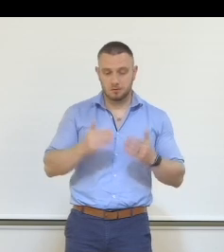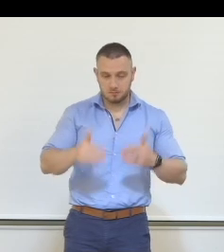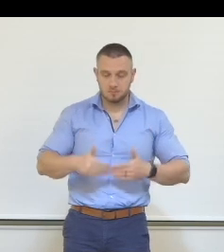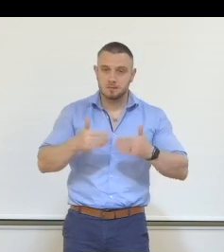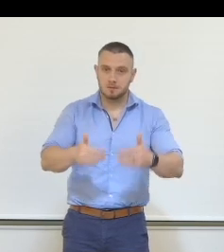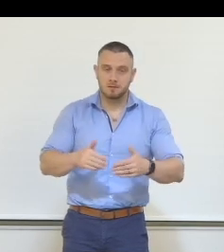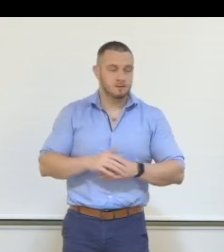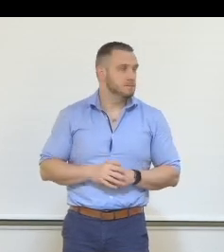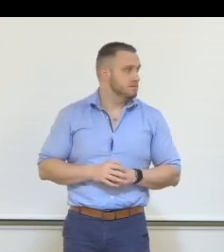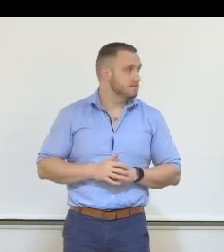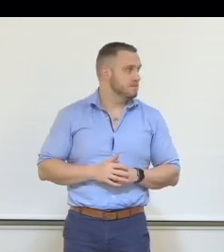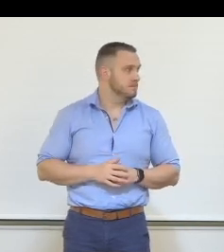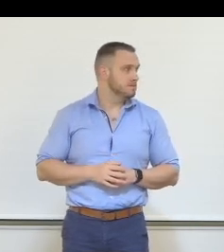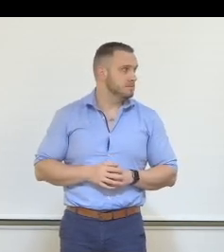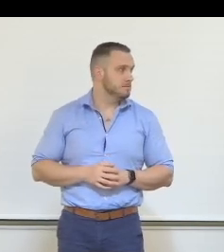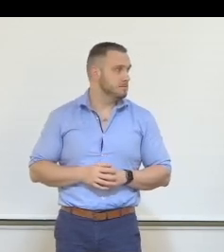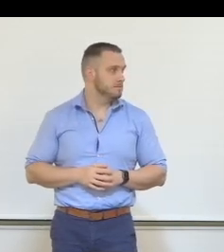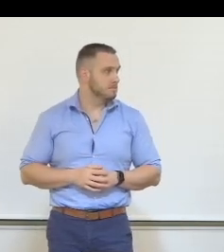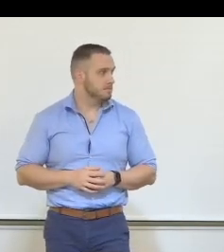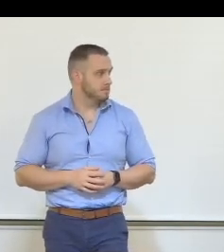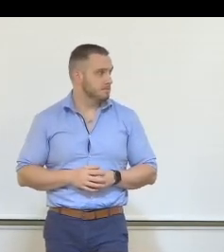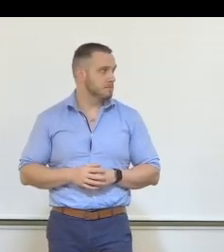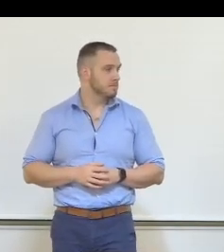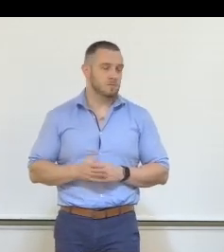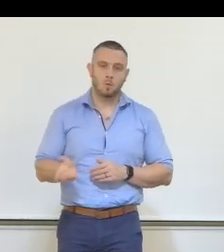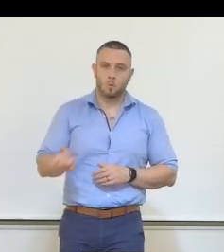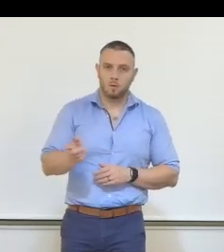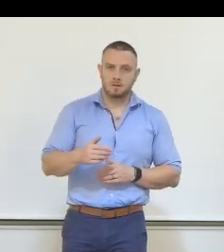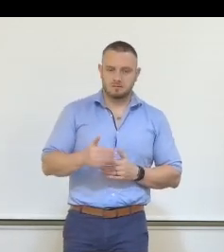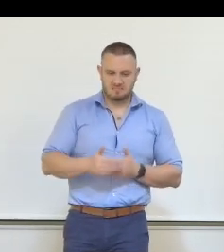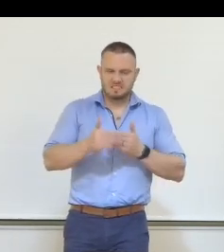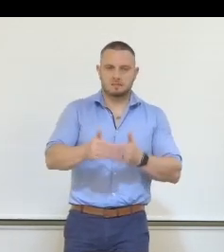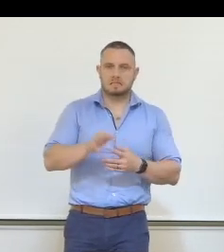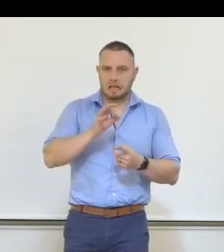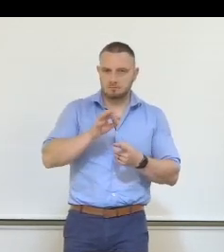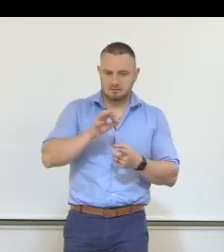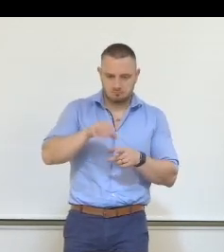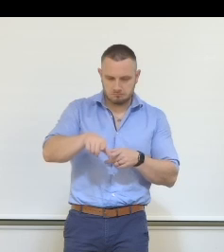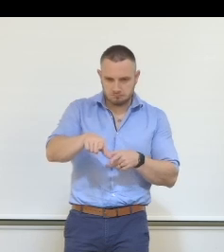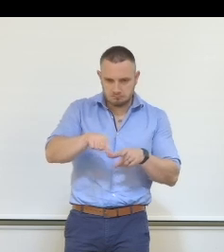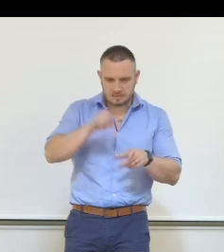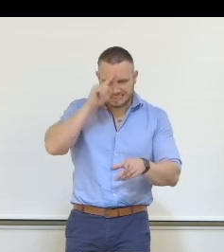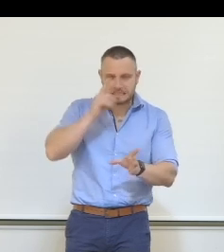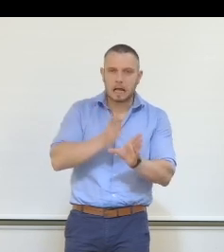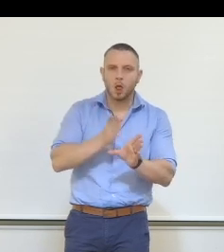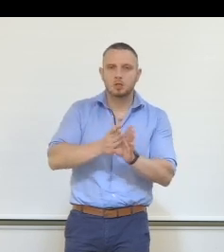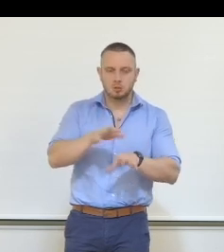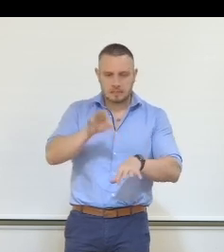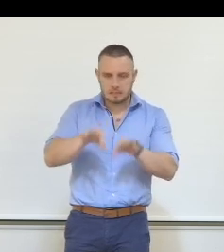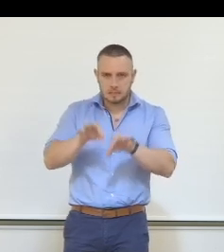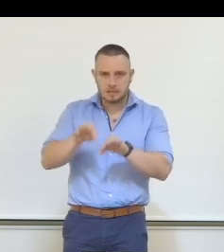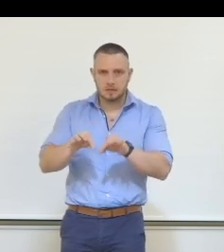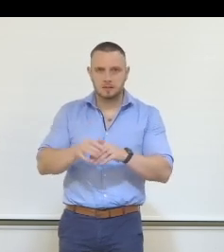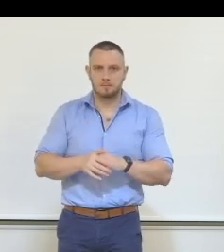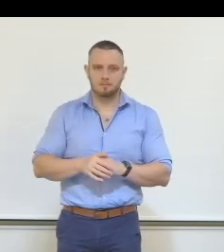the psychological for the selection, psychological selection. Psychological selection was happening at the